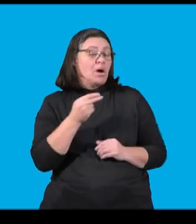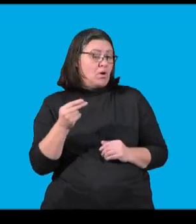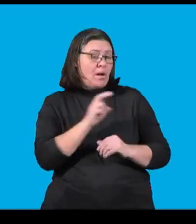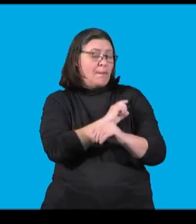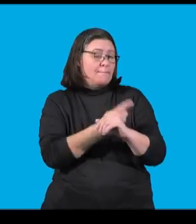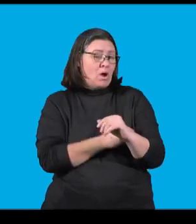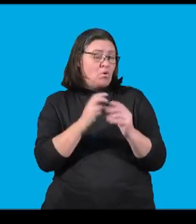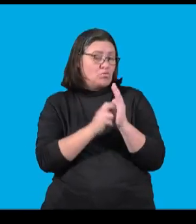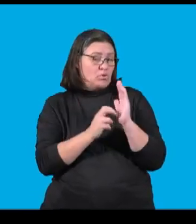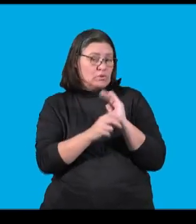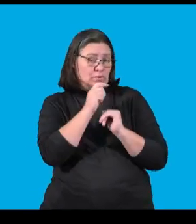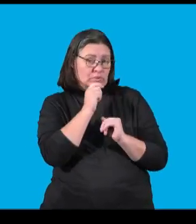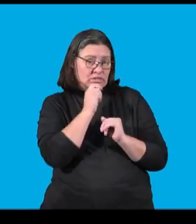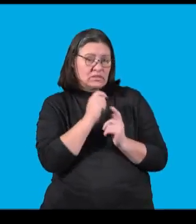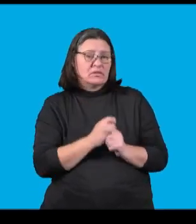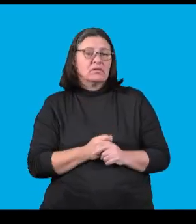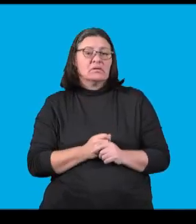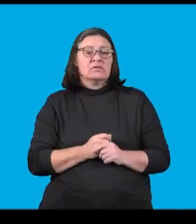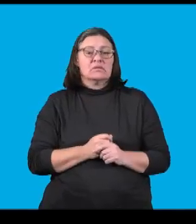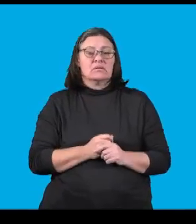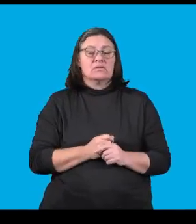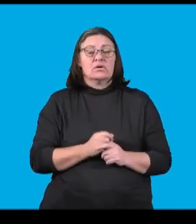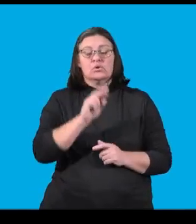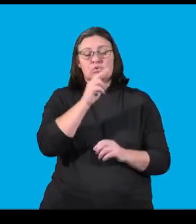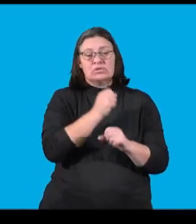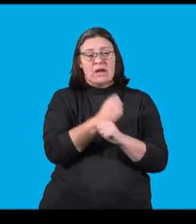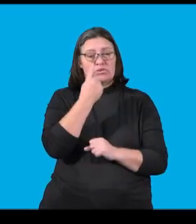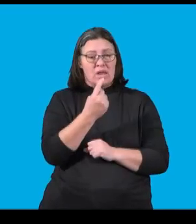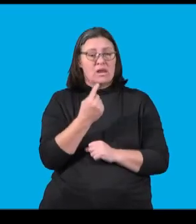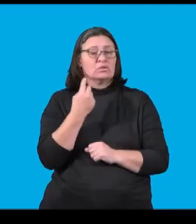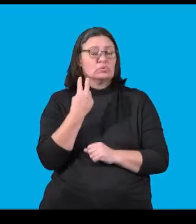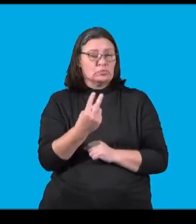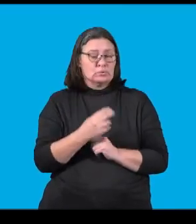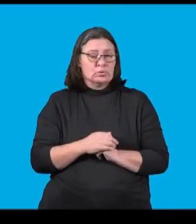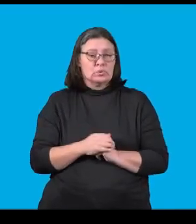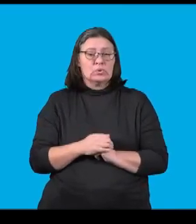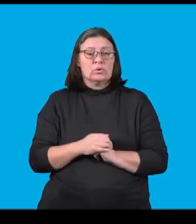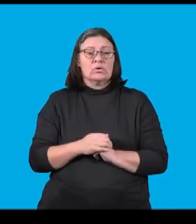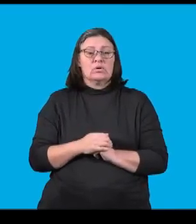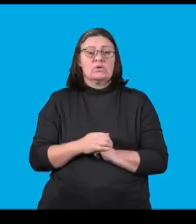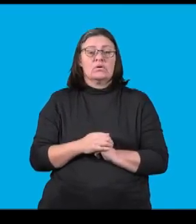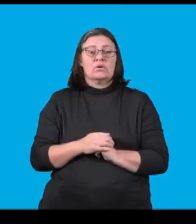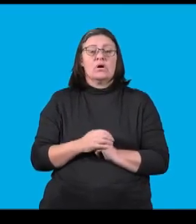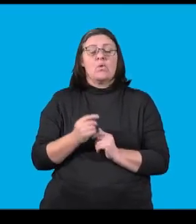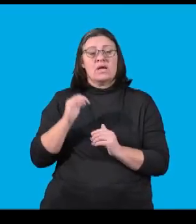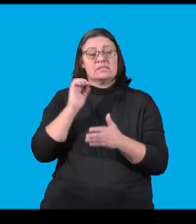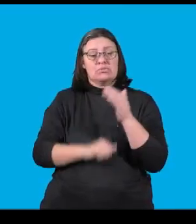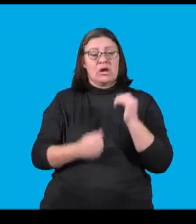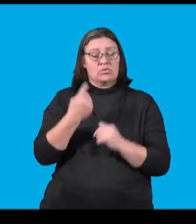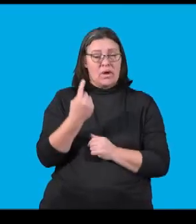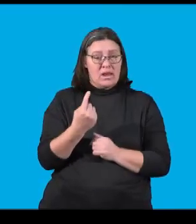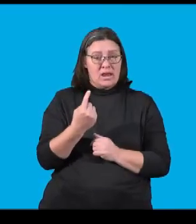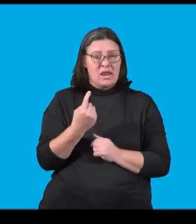using the power rule, we take the 2, multiply to the 1 in front. 2 times 1 is 2. From the power 2, we subtract